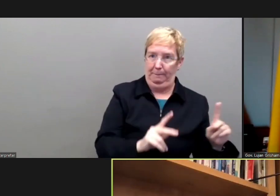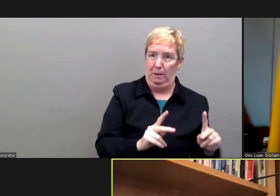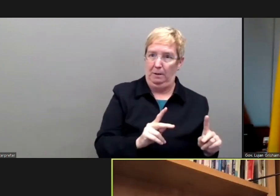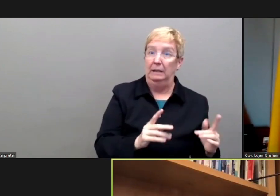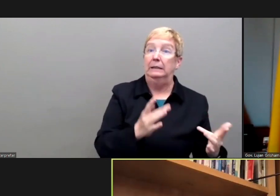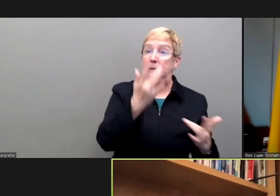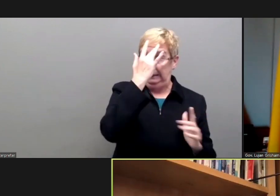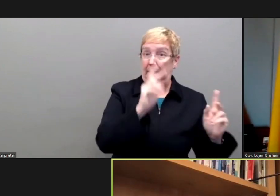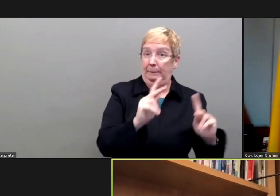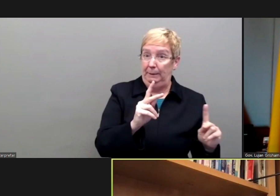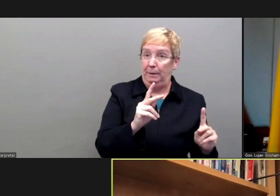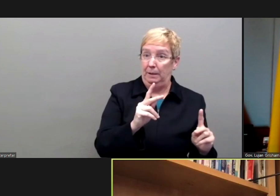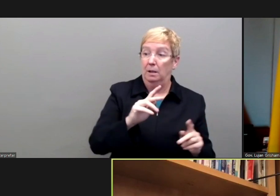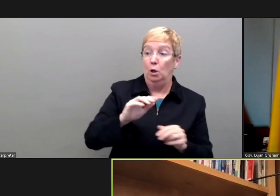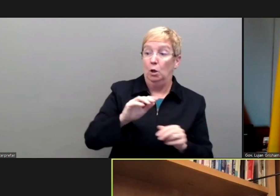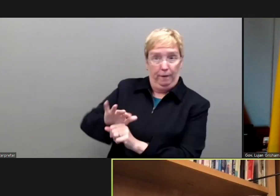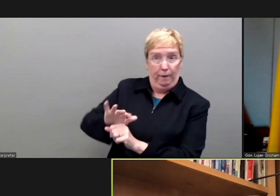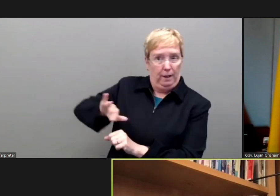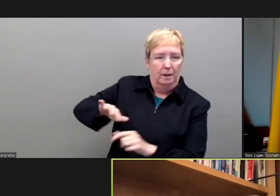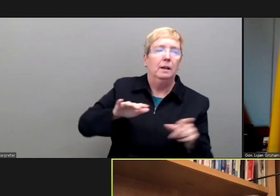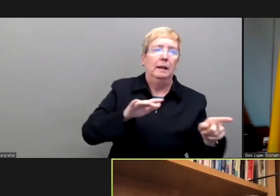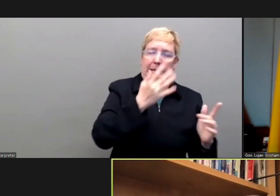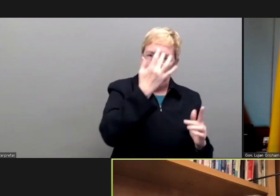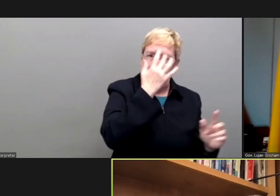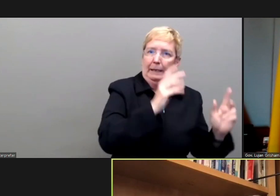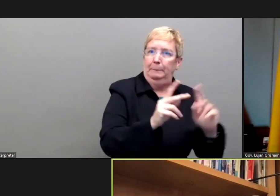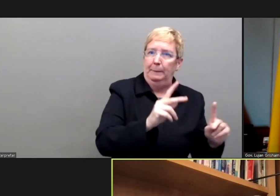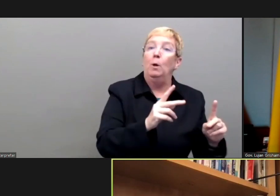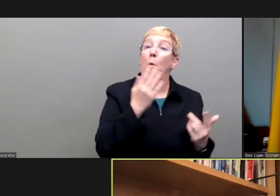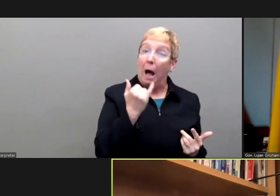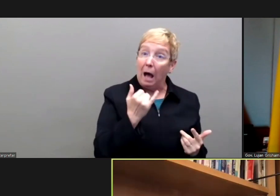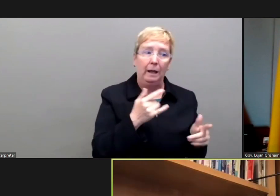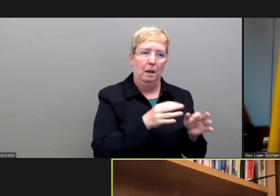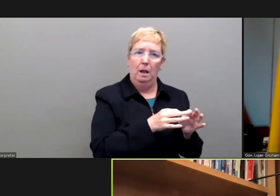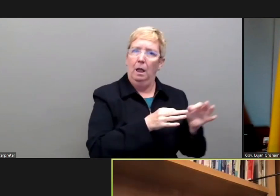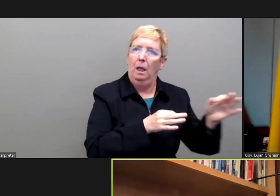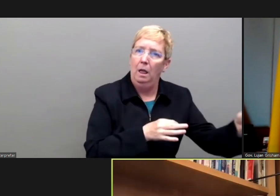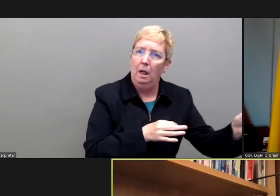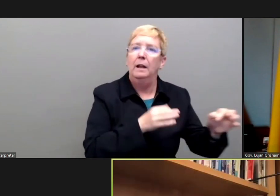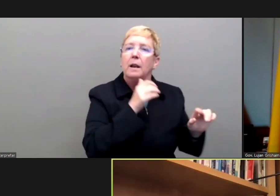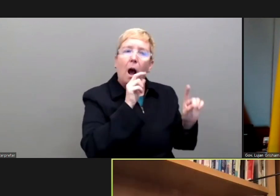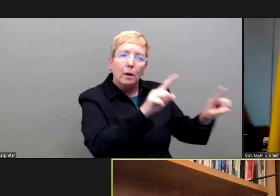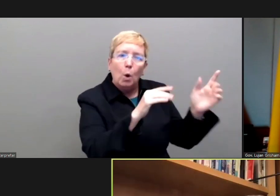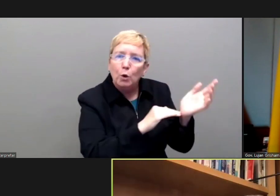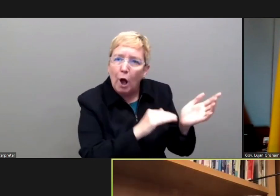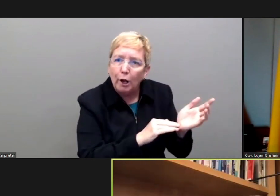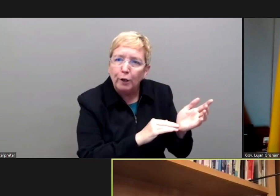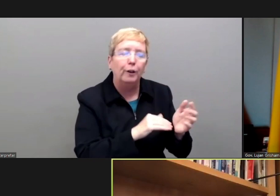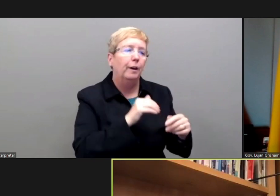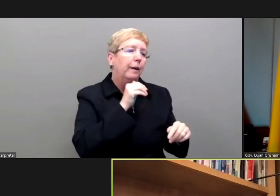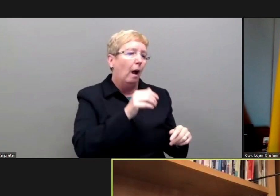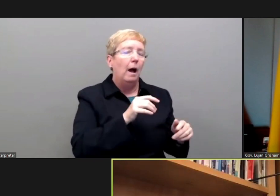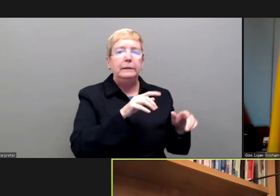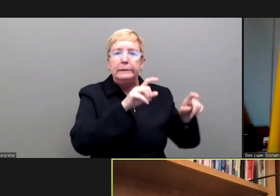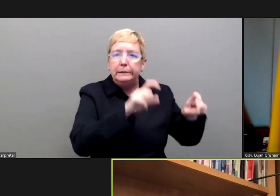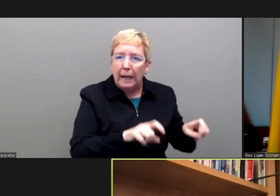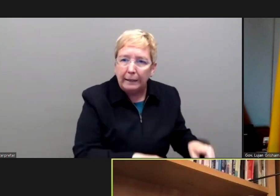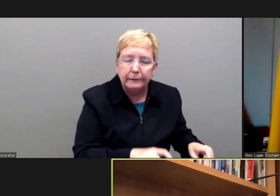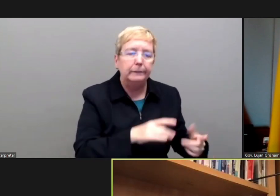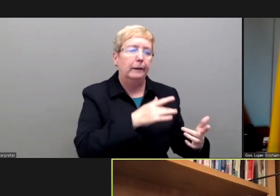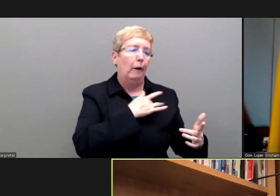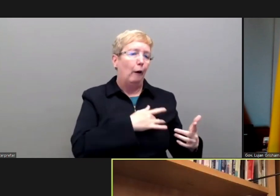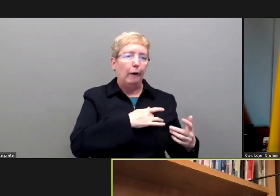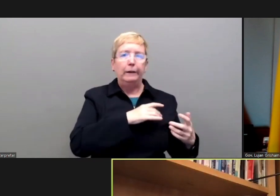care. Coronary artery disease, heart disease going untended for a year or two, or diabetes